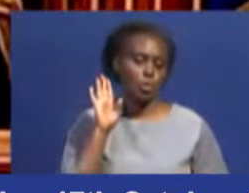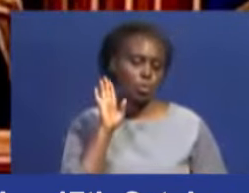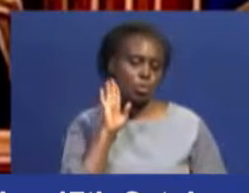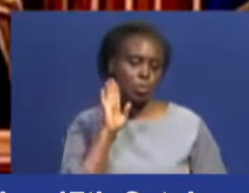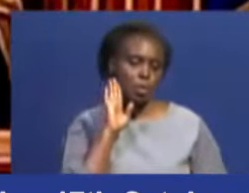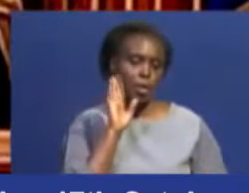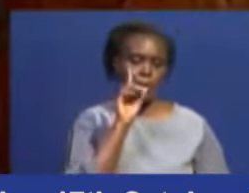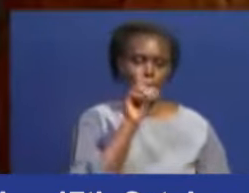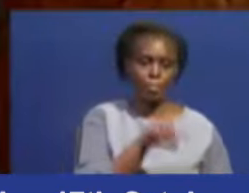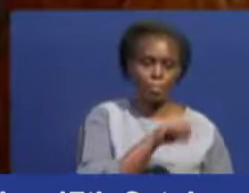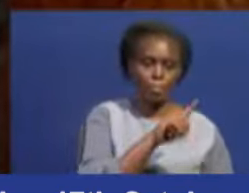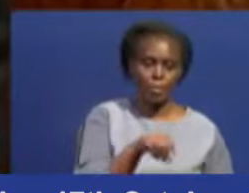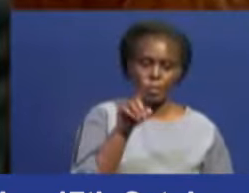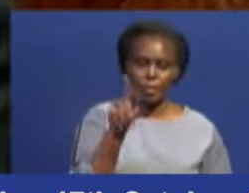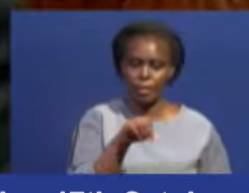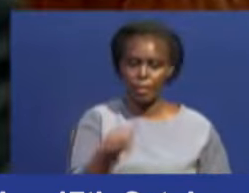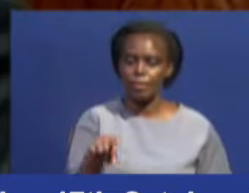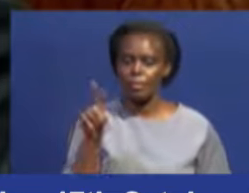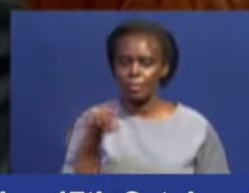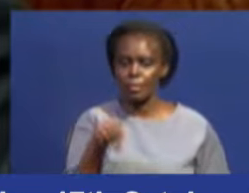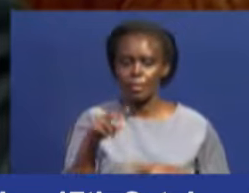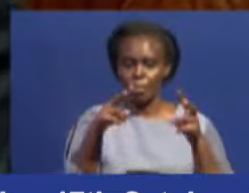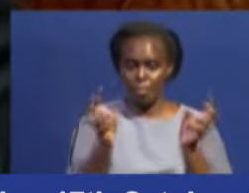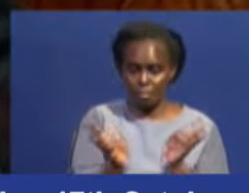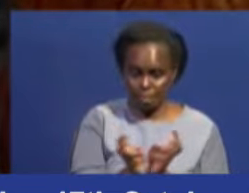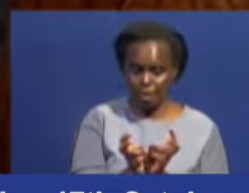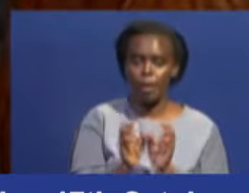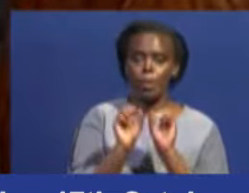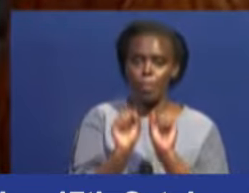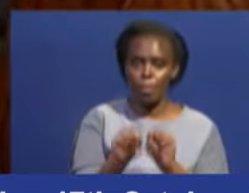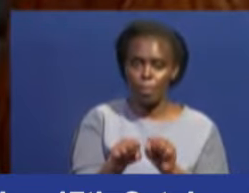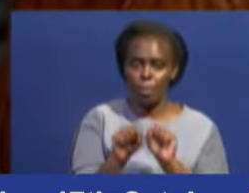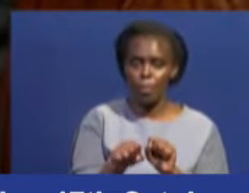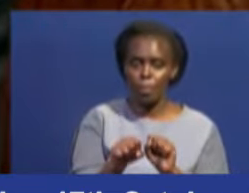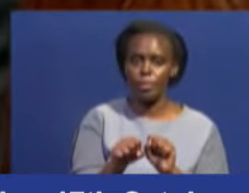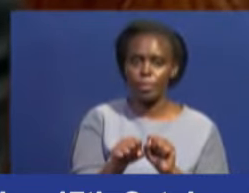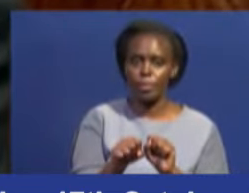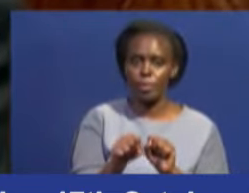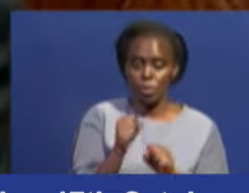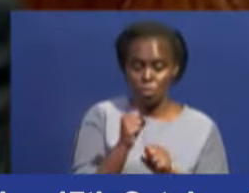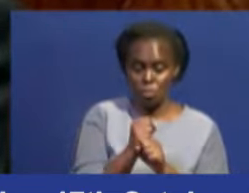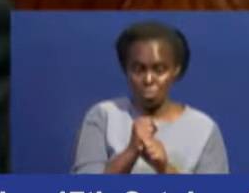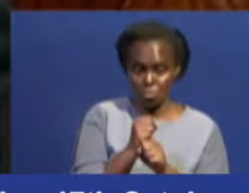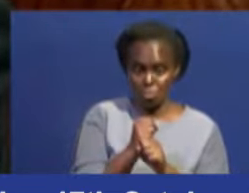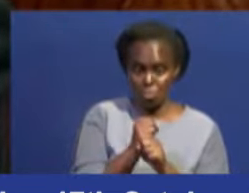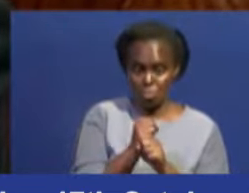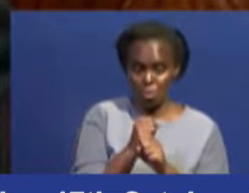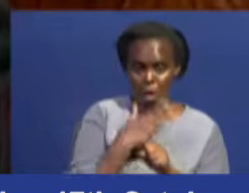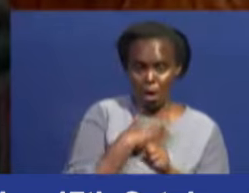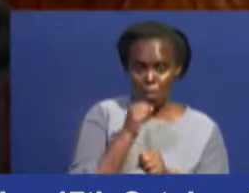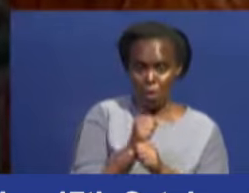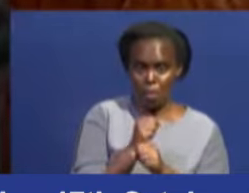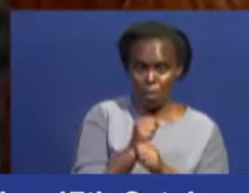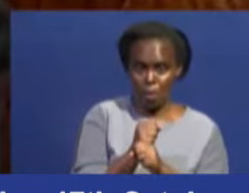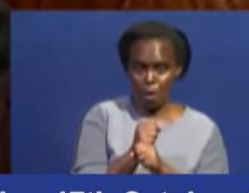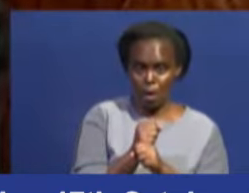the charges in plenary, so that what we are doing